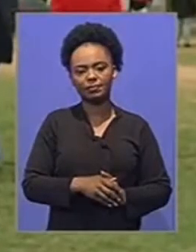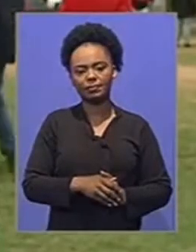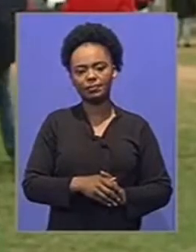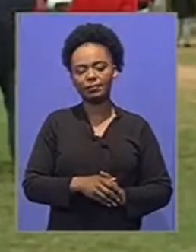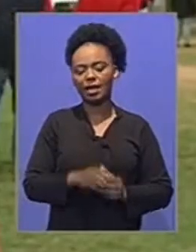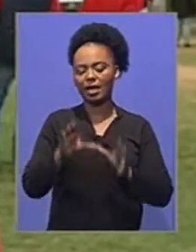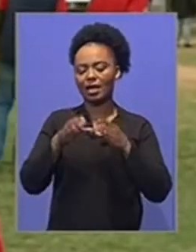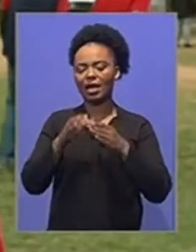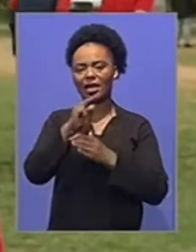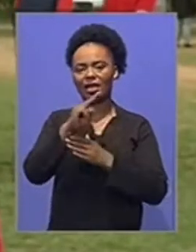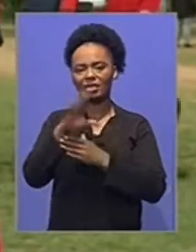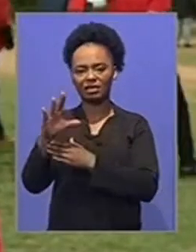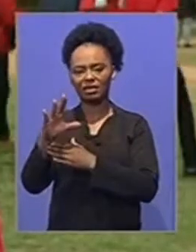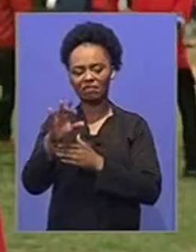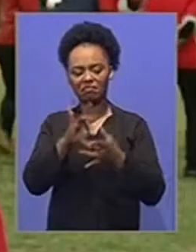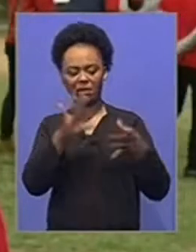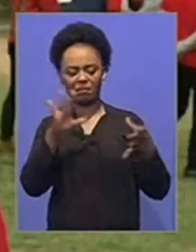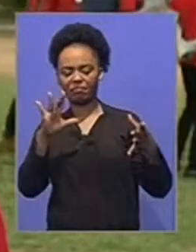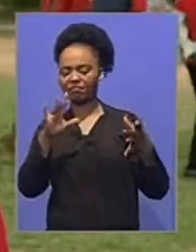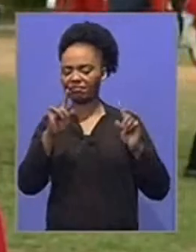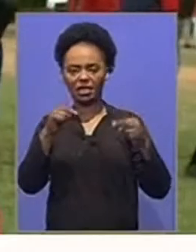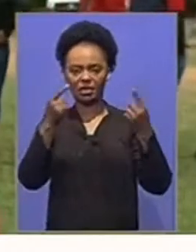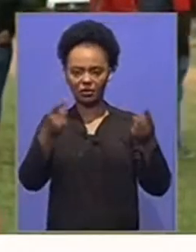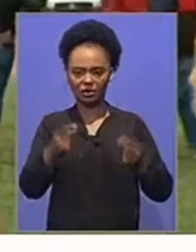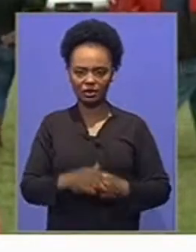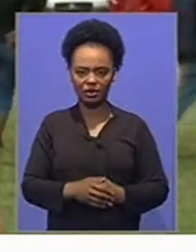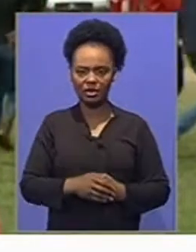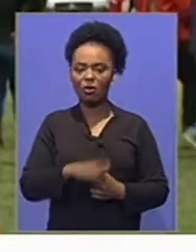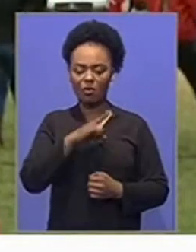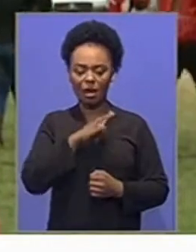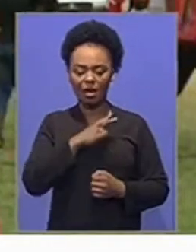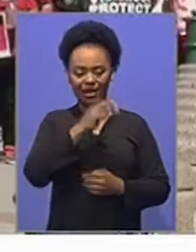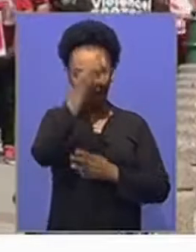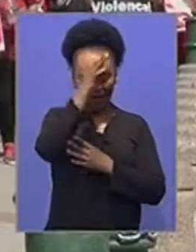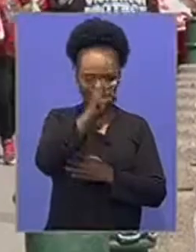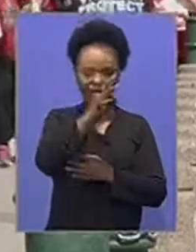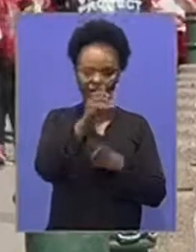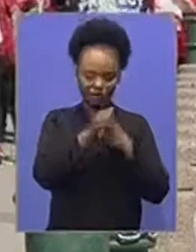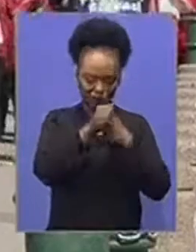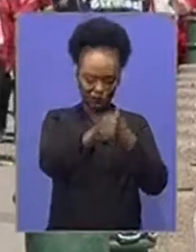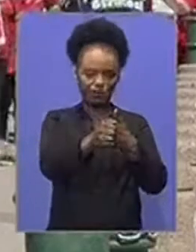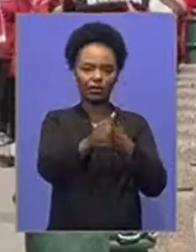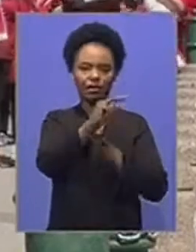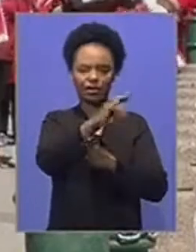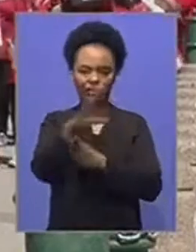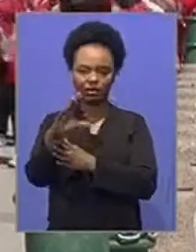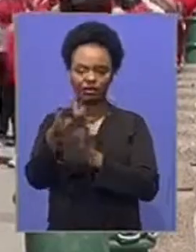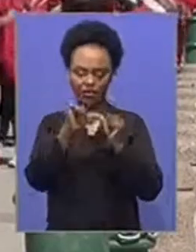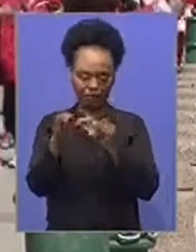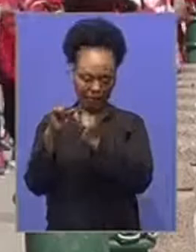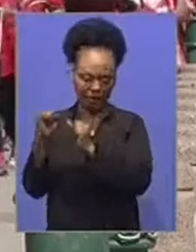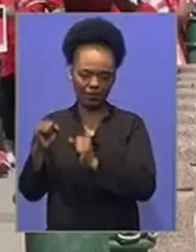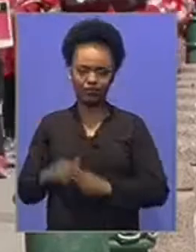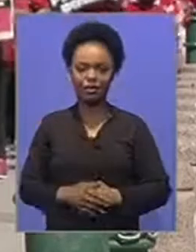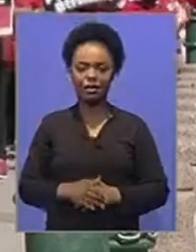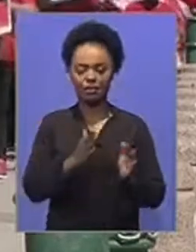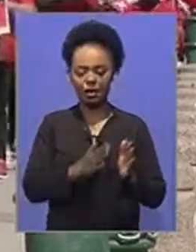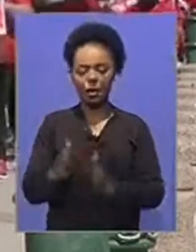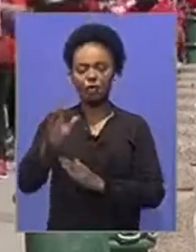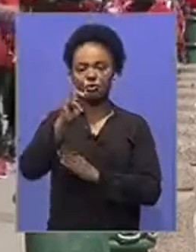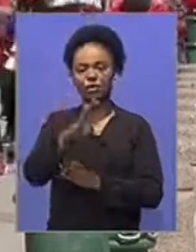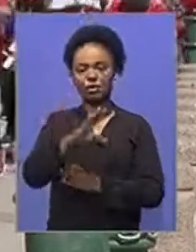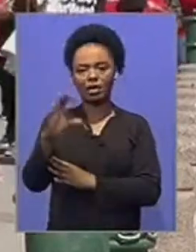ANC because as COSATU we believe that there is no government without the ANC. Khabagare kwa Northern Cape, maloko a mokgatlho